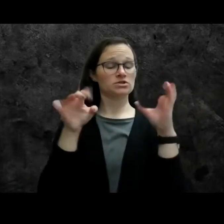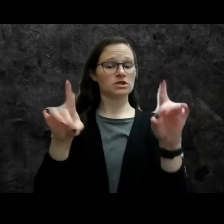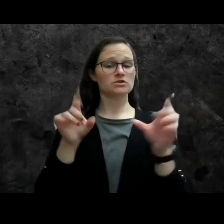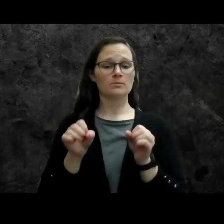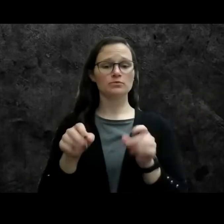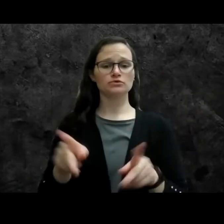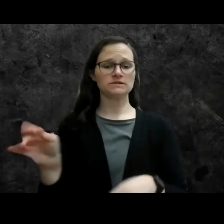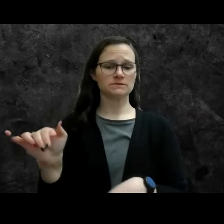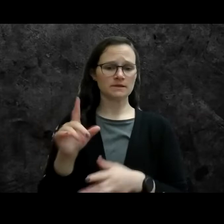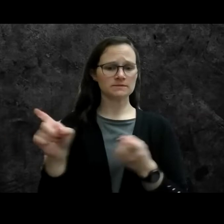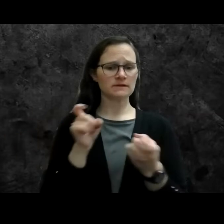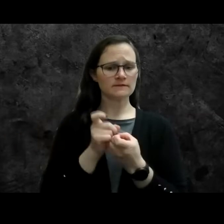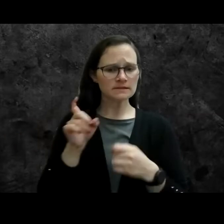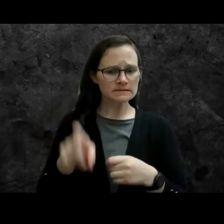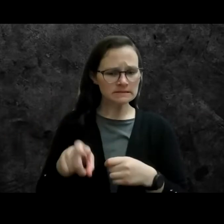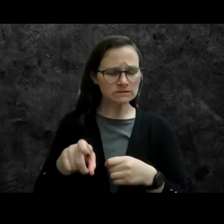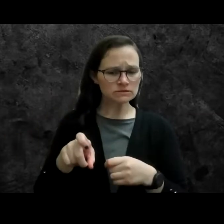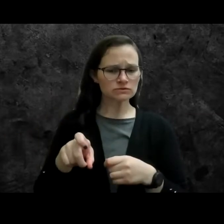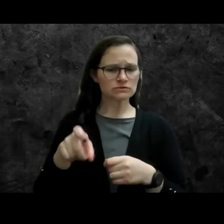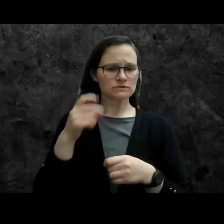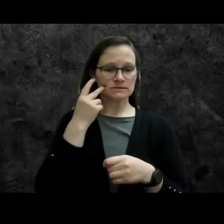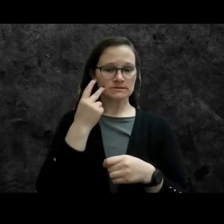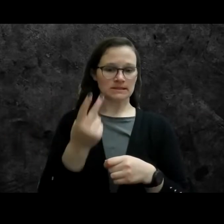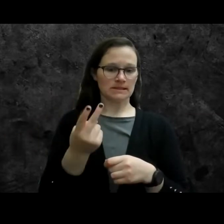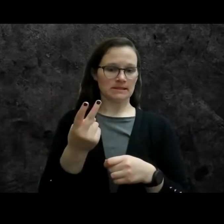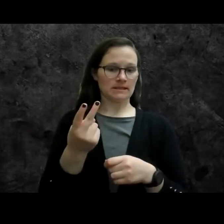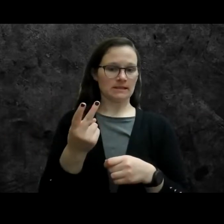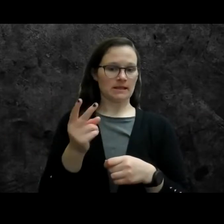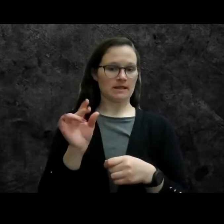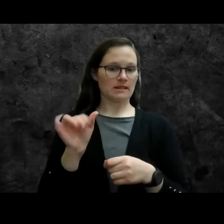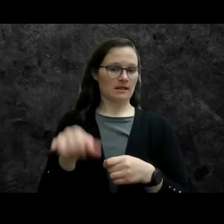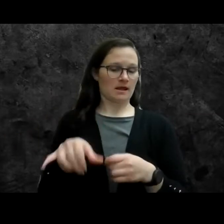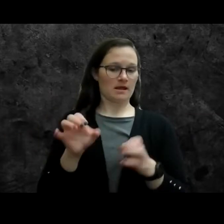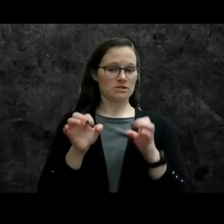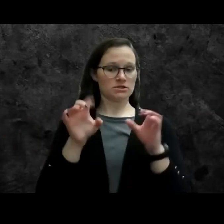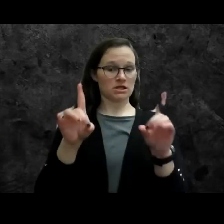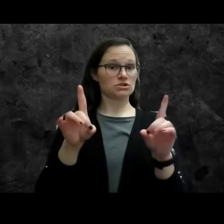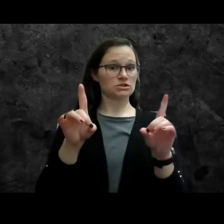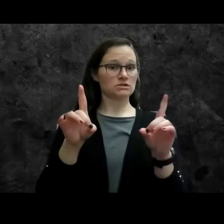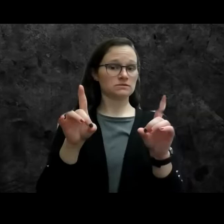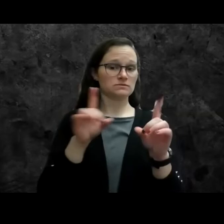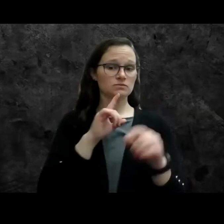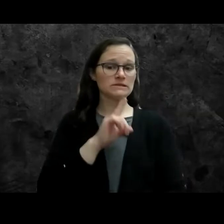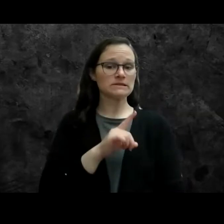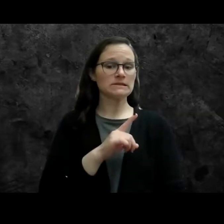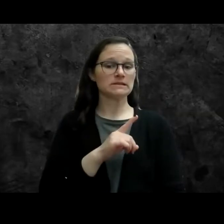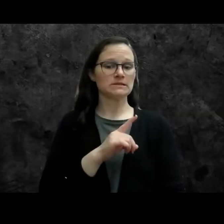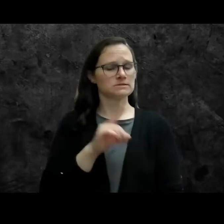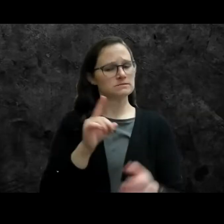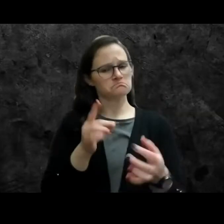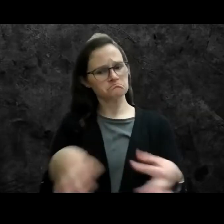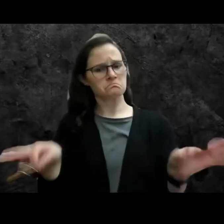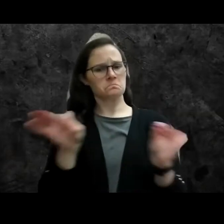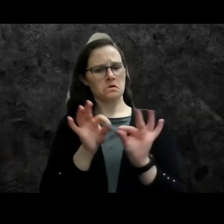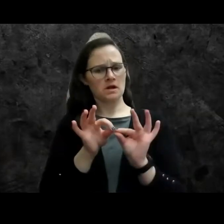we're recognizing that the downside of educational disruption also has a fairly significant consequence in our communities with